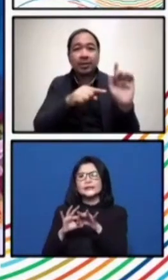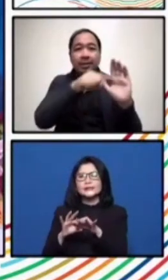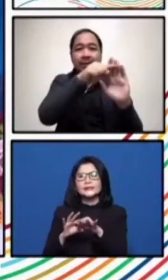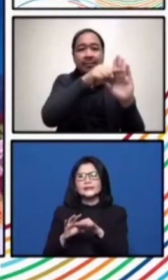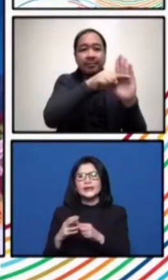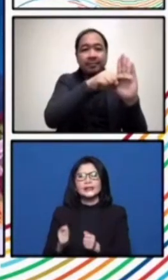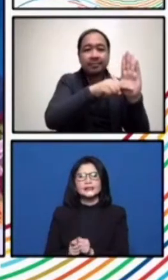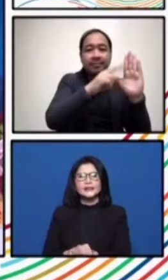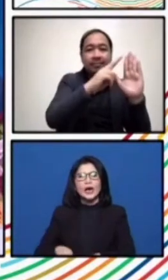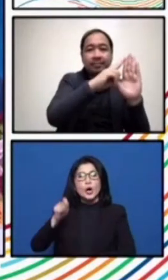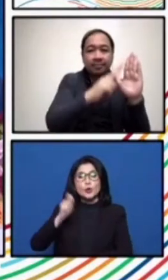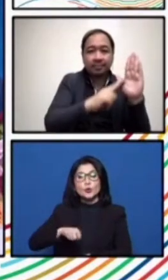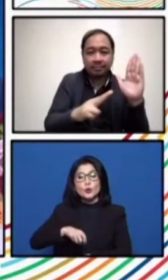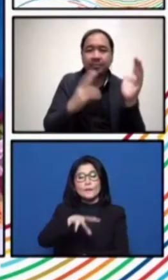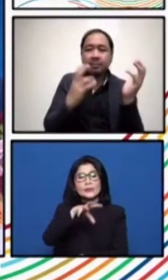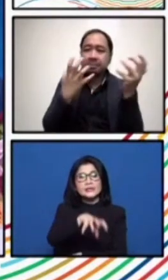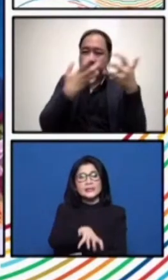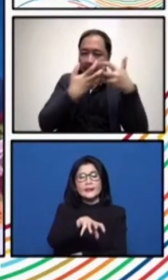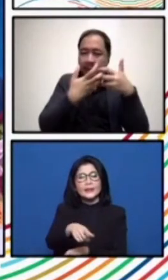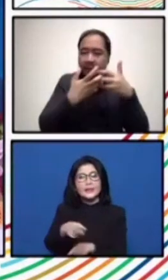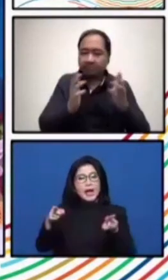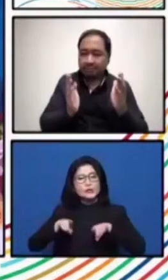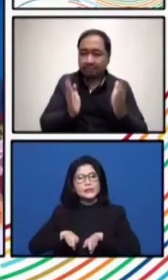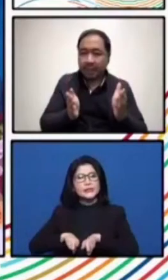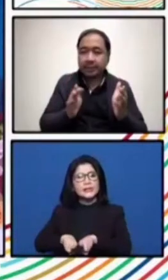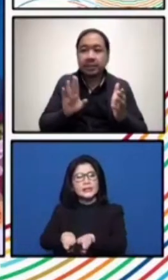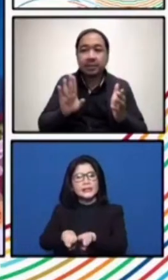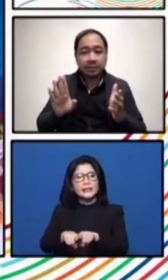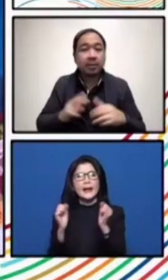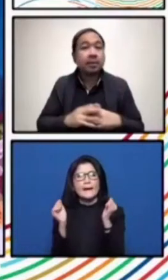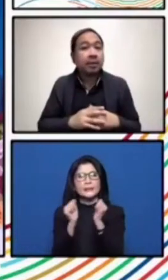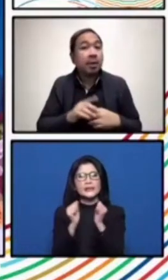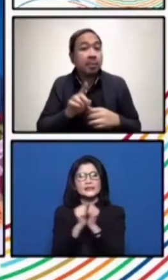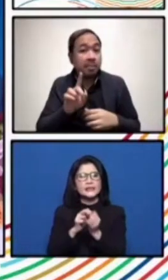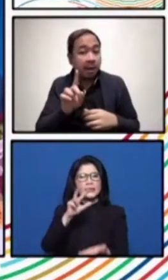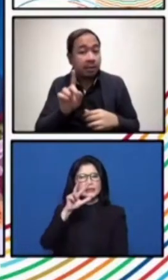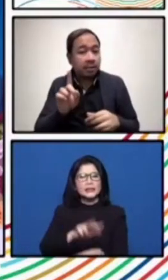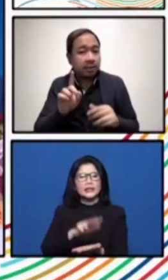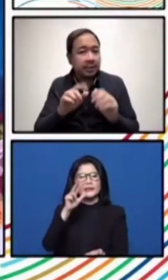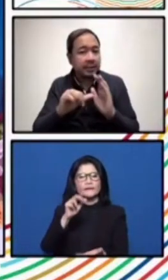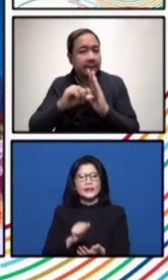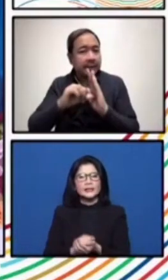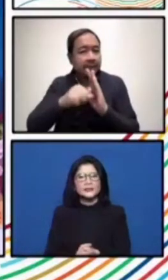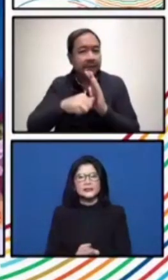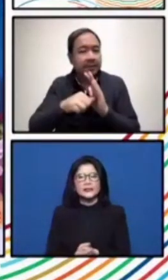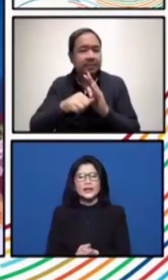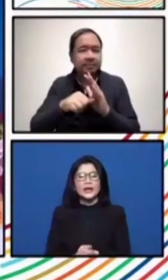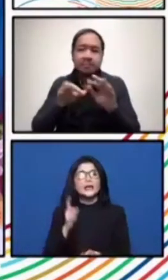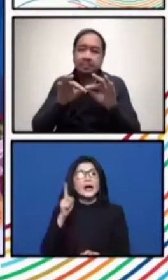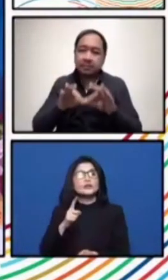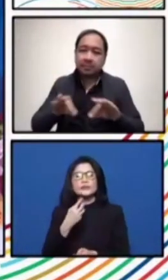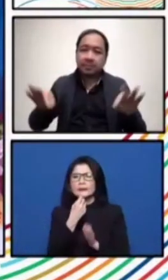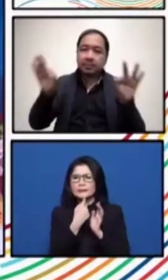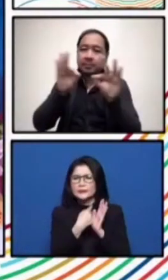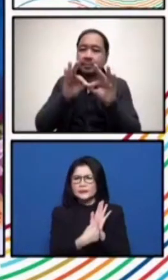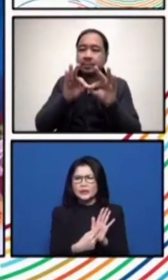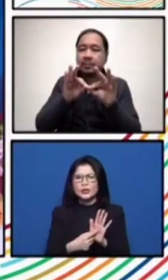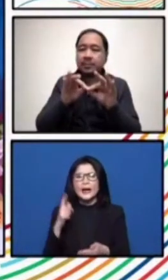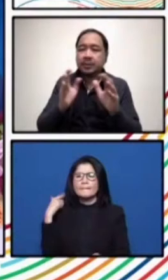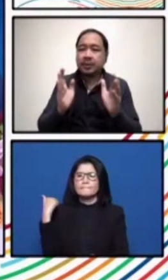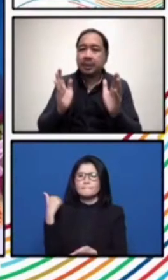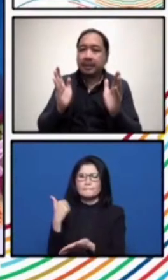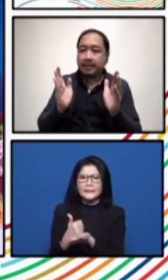the treaty above all I would like to recommend that you emphasize the importance and scope of the necessary